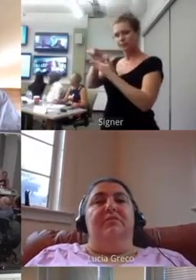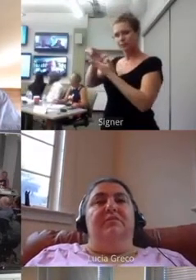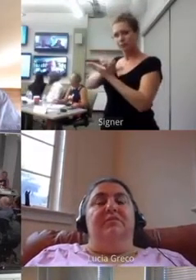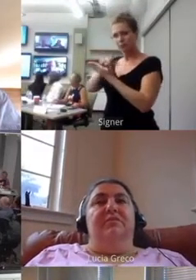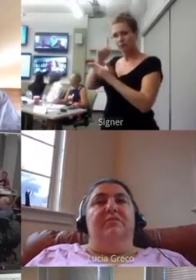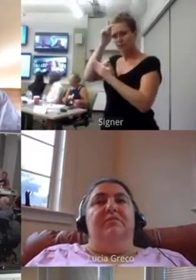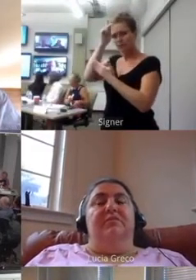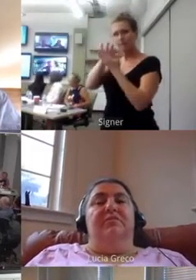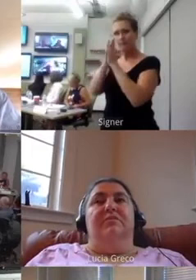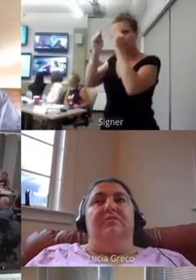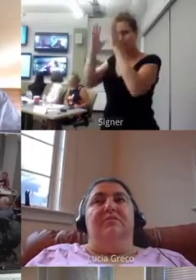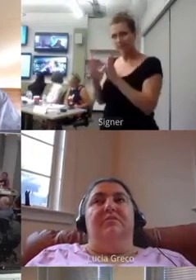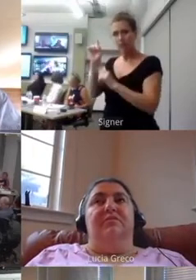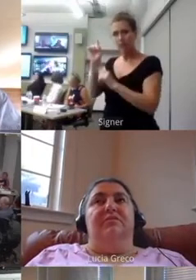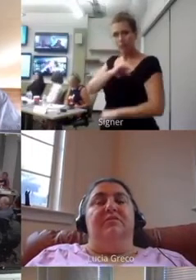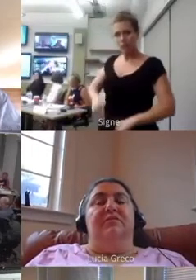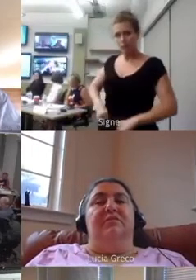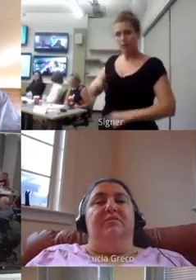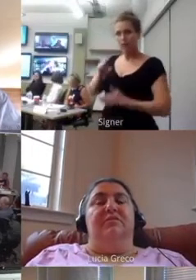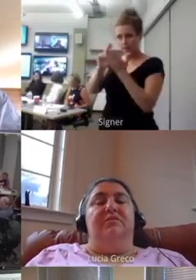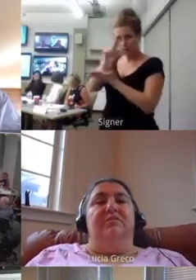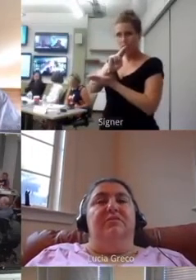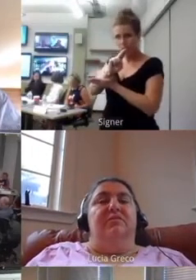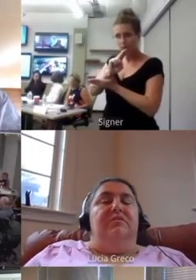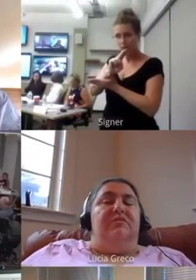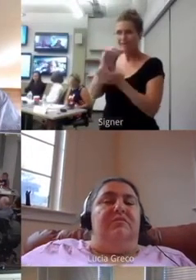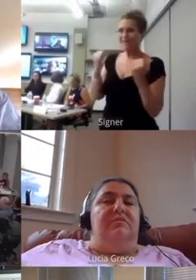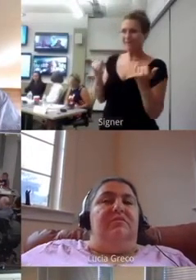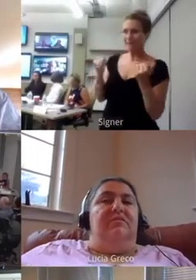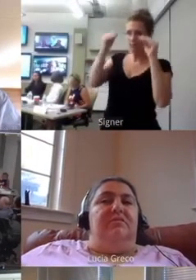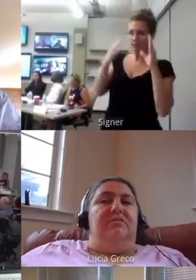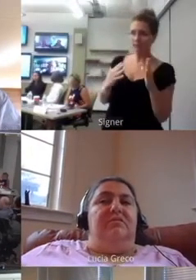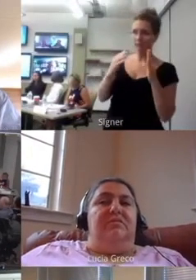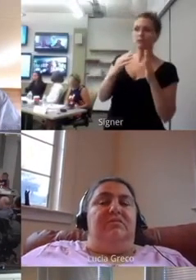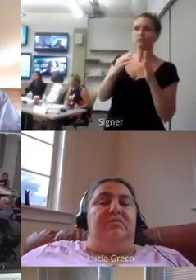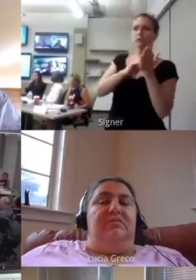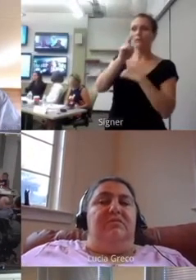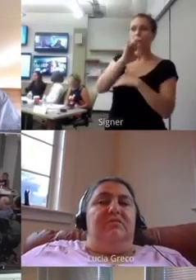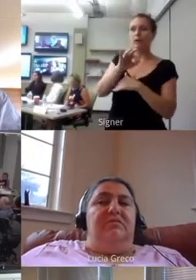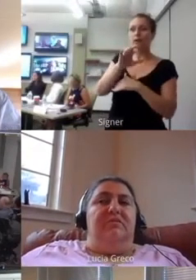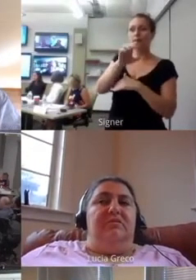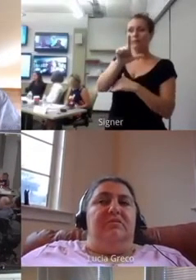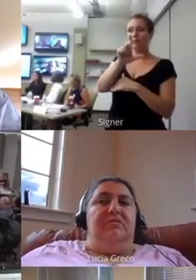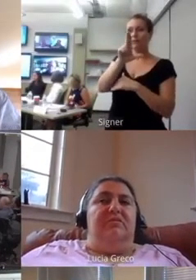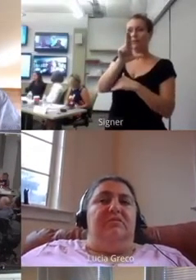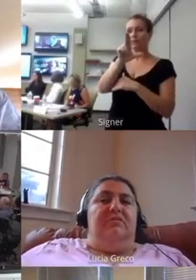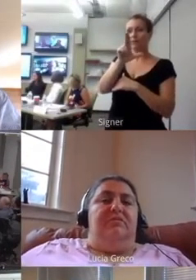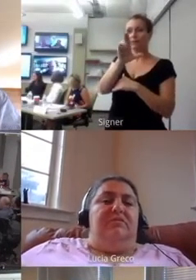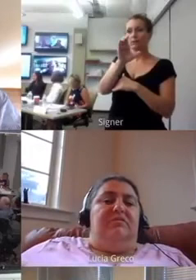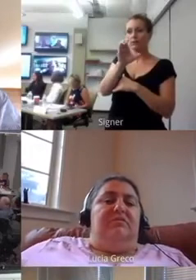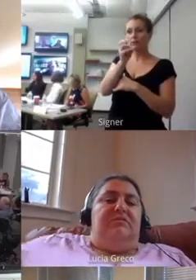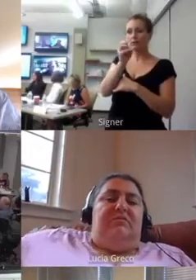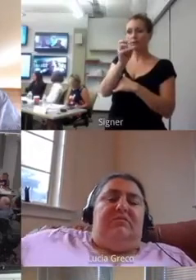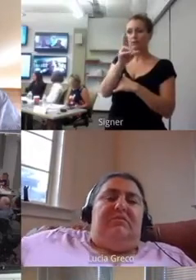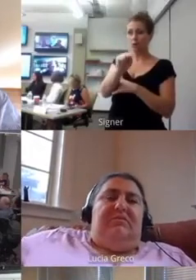at Queen's University, but is now a professor at the University of Lucerne. He has written the